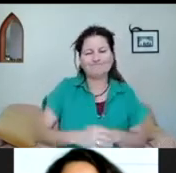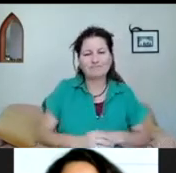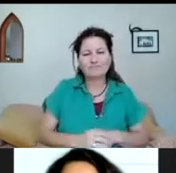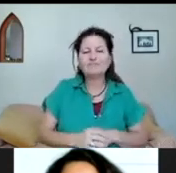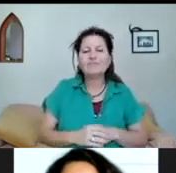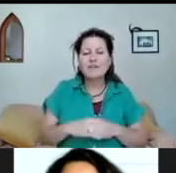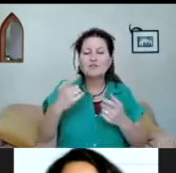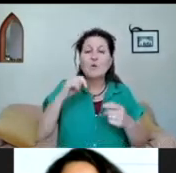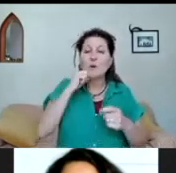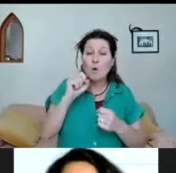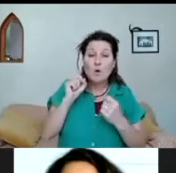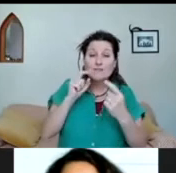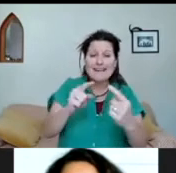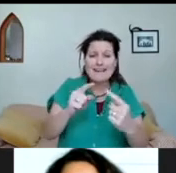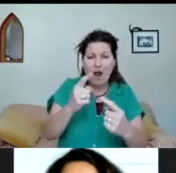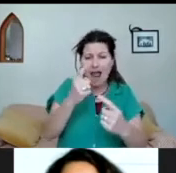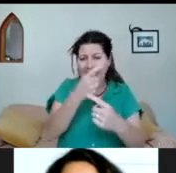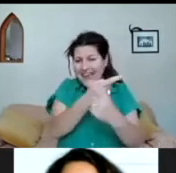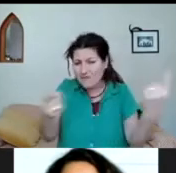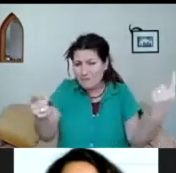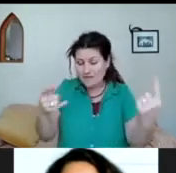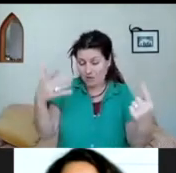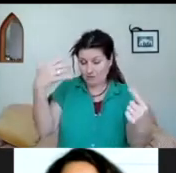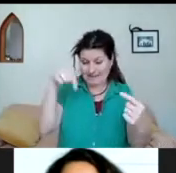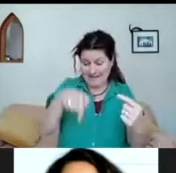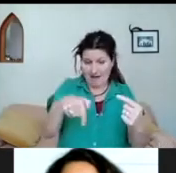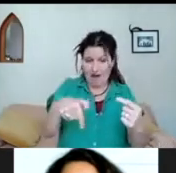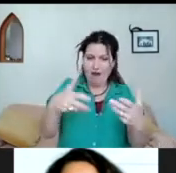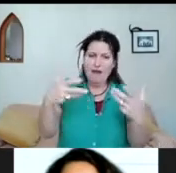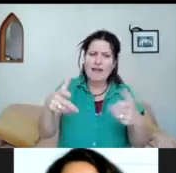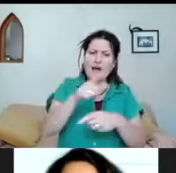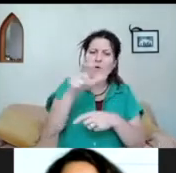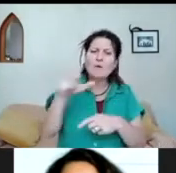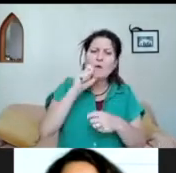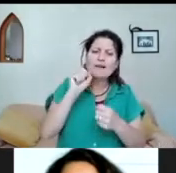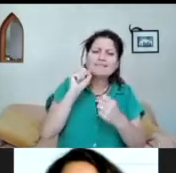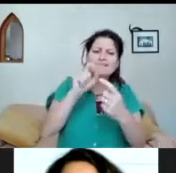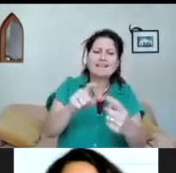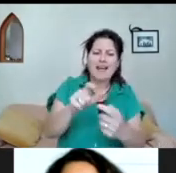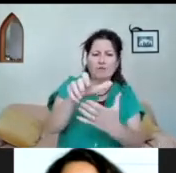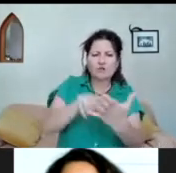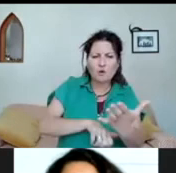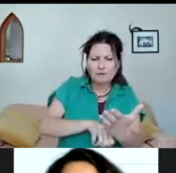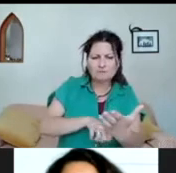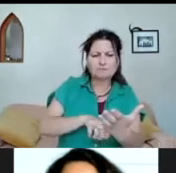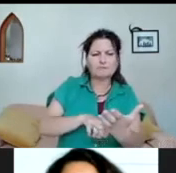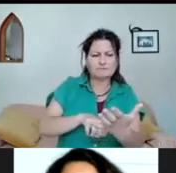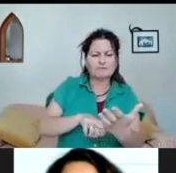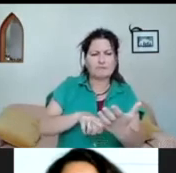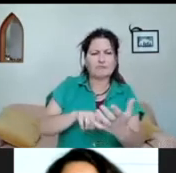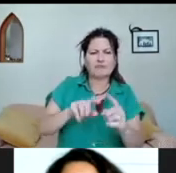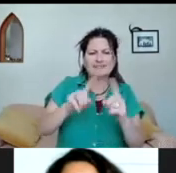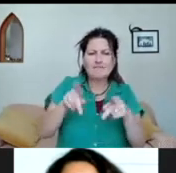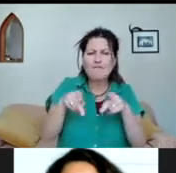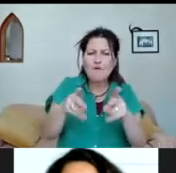conversation at the end the Word documents as well. Because unfortunately the website doesn't allow for us to upload this.